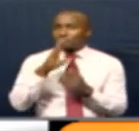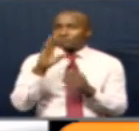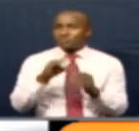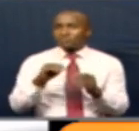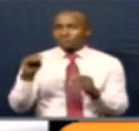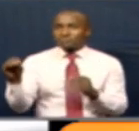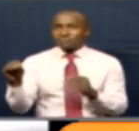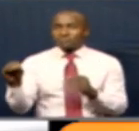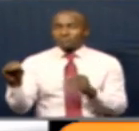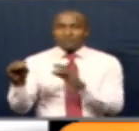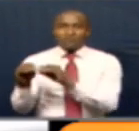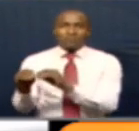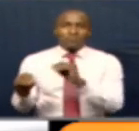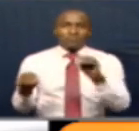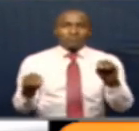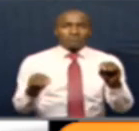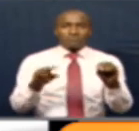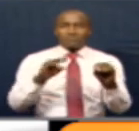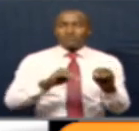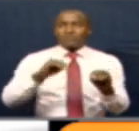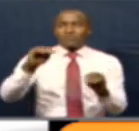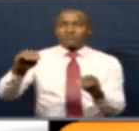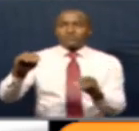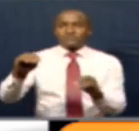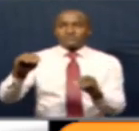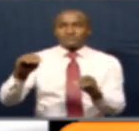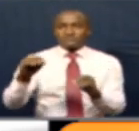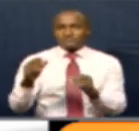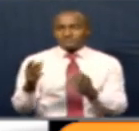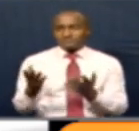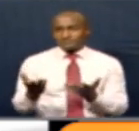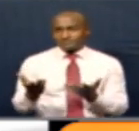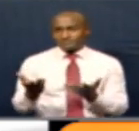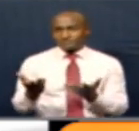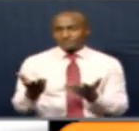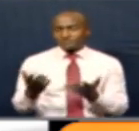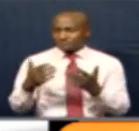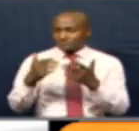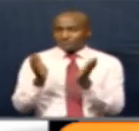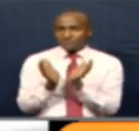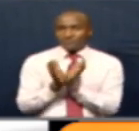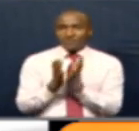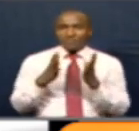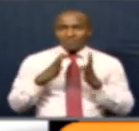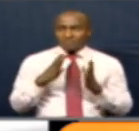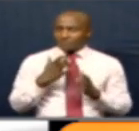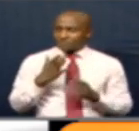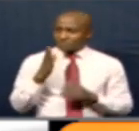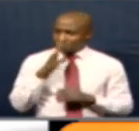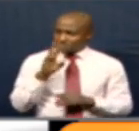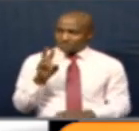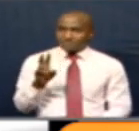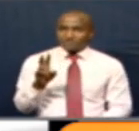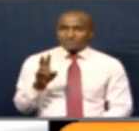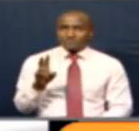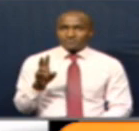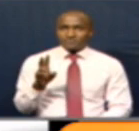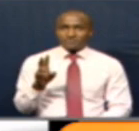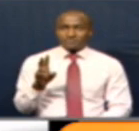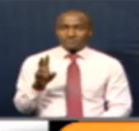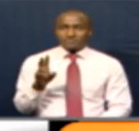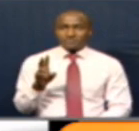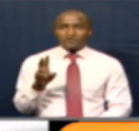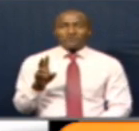from one place and simply moved to another neighborhood to the detriment of those communities living there. Right. So there's no